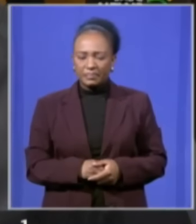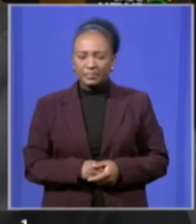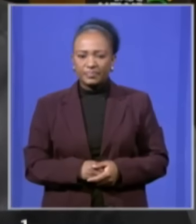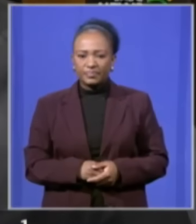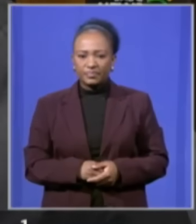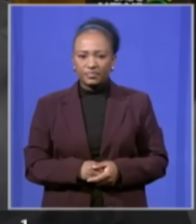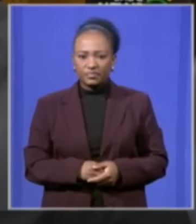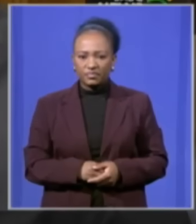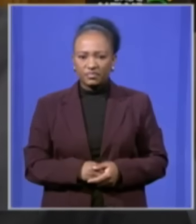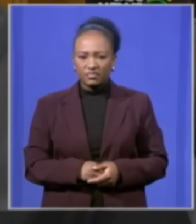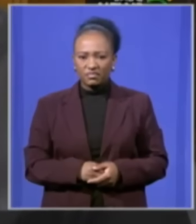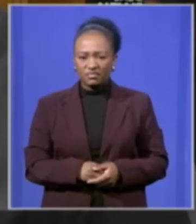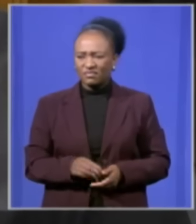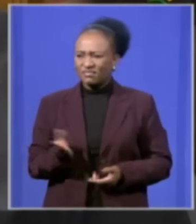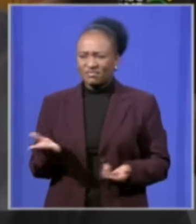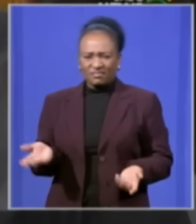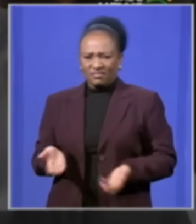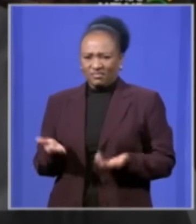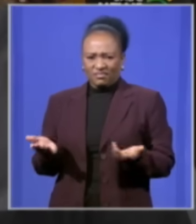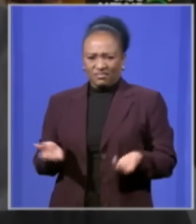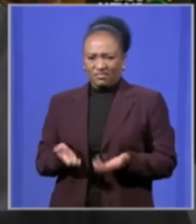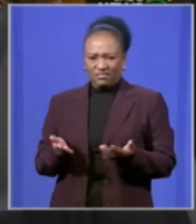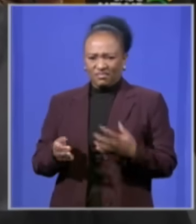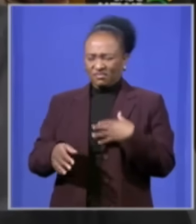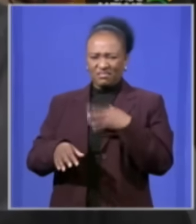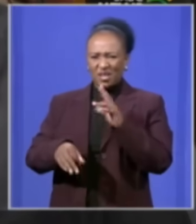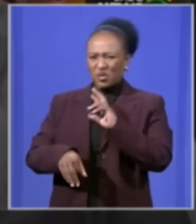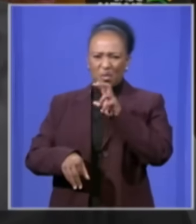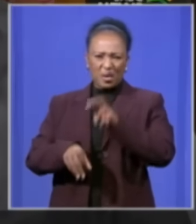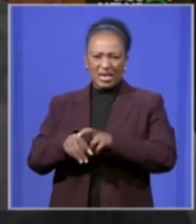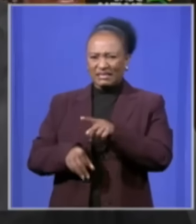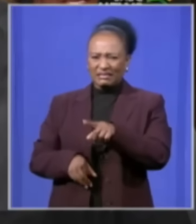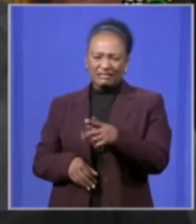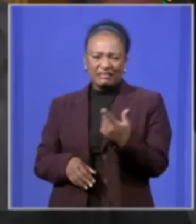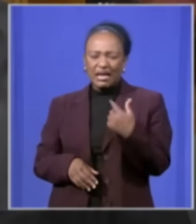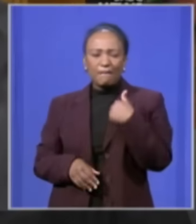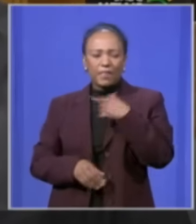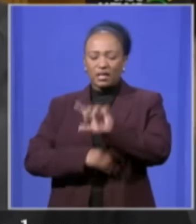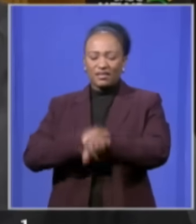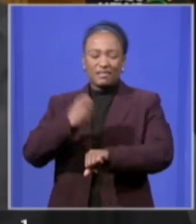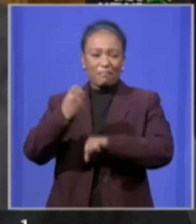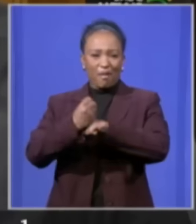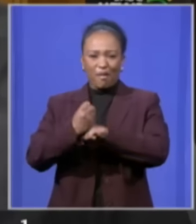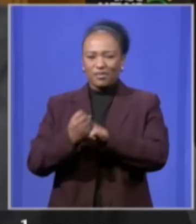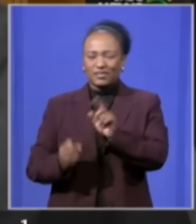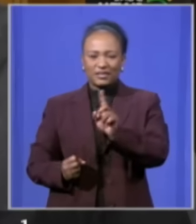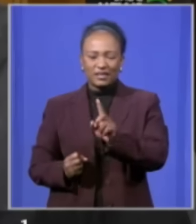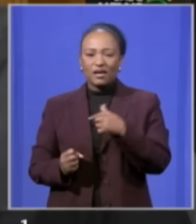You don't need this dialogue. Ga ke dumele ga ke kwane le yona because ke tshenyo ya